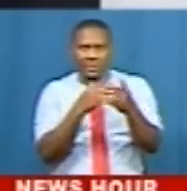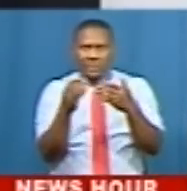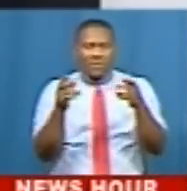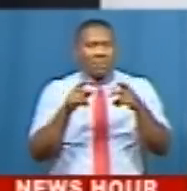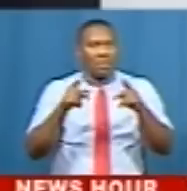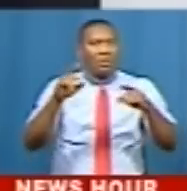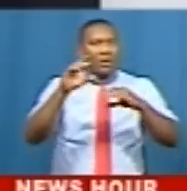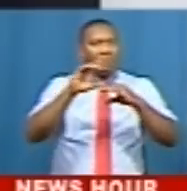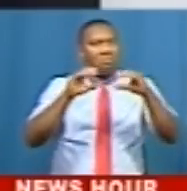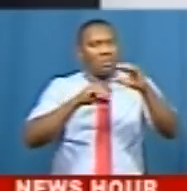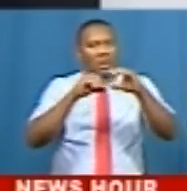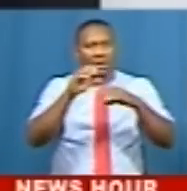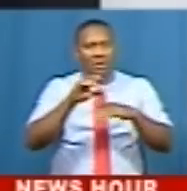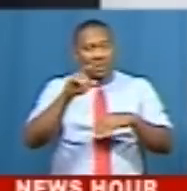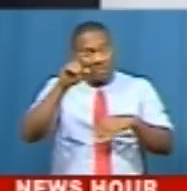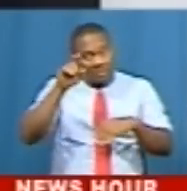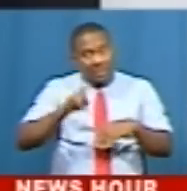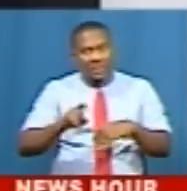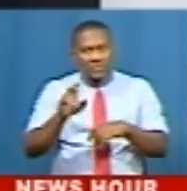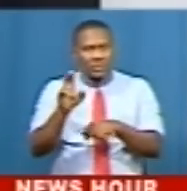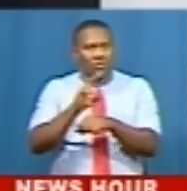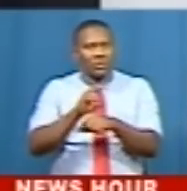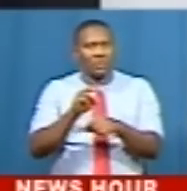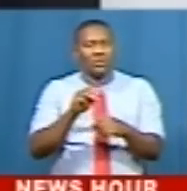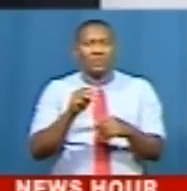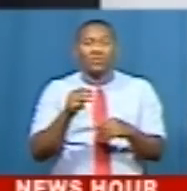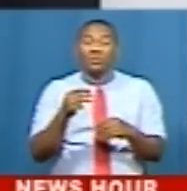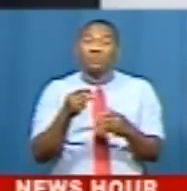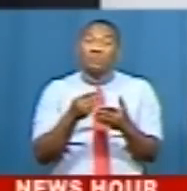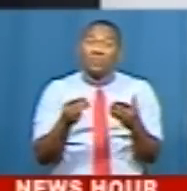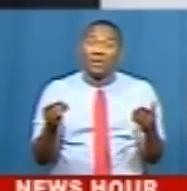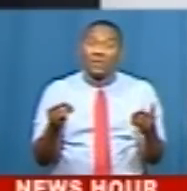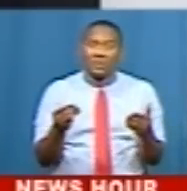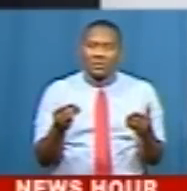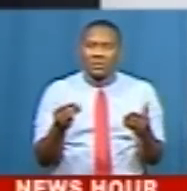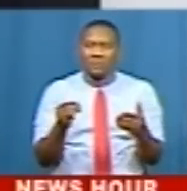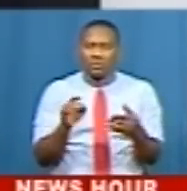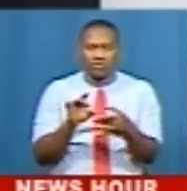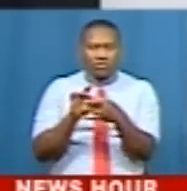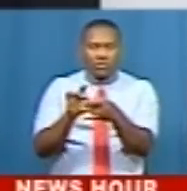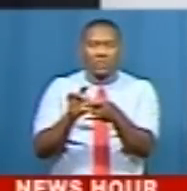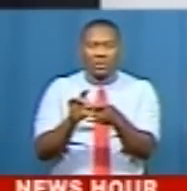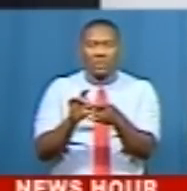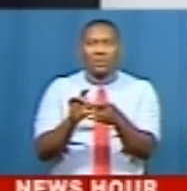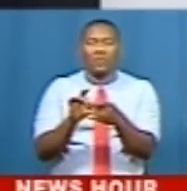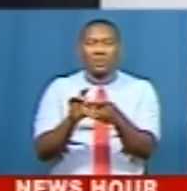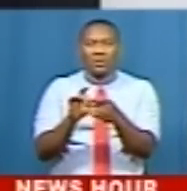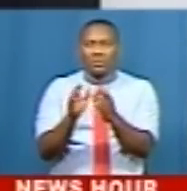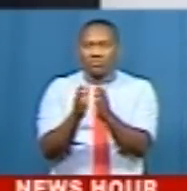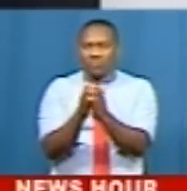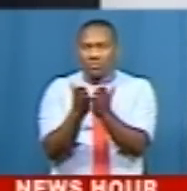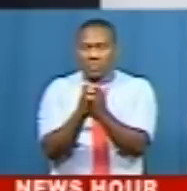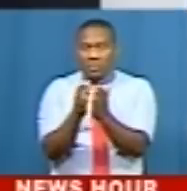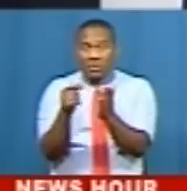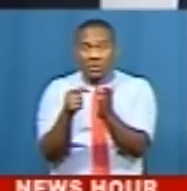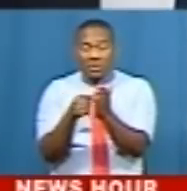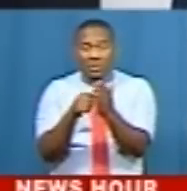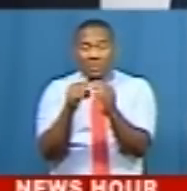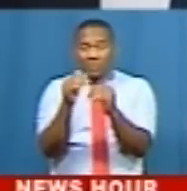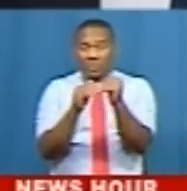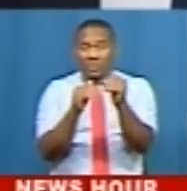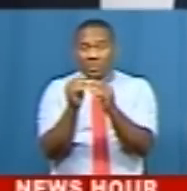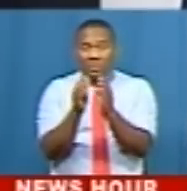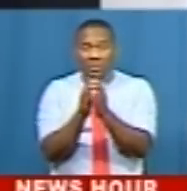works must use materials that are in line with the standards specified in the